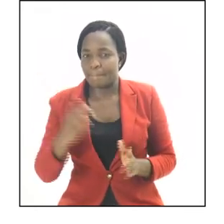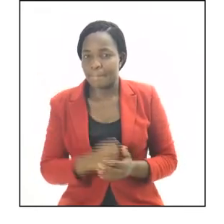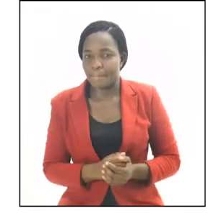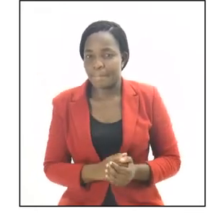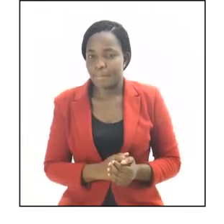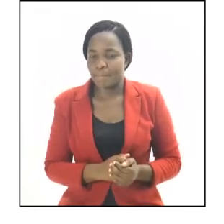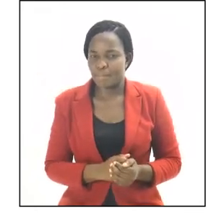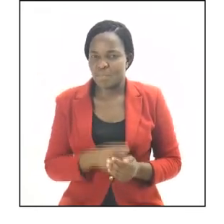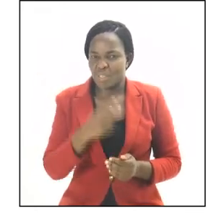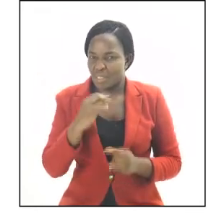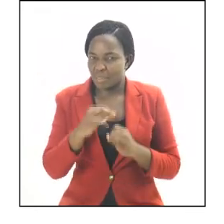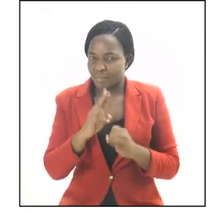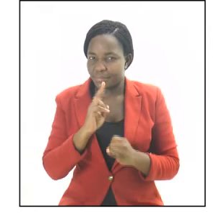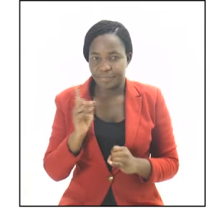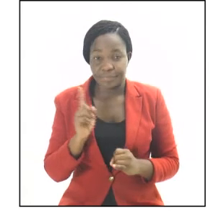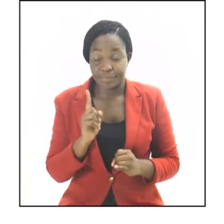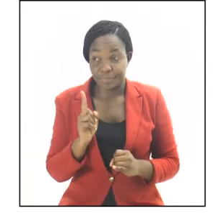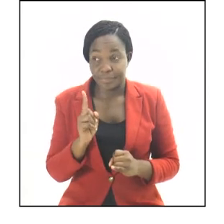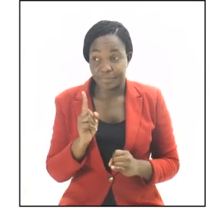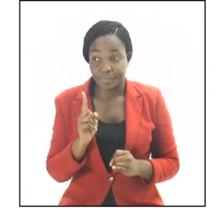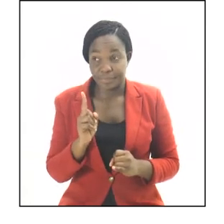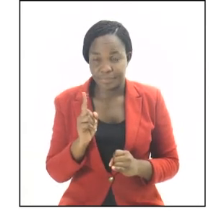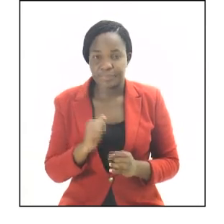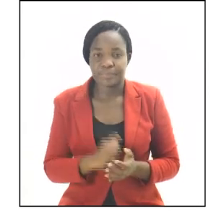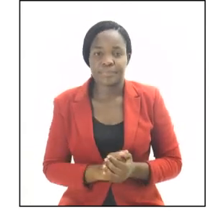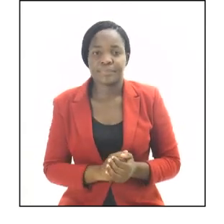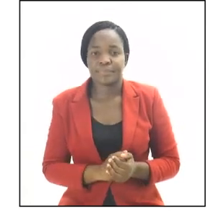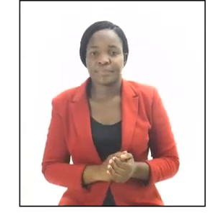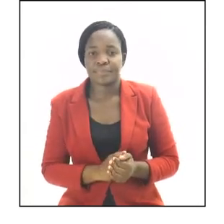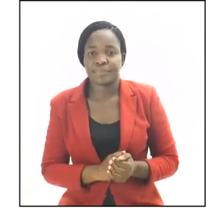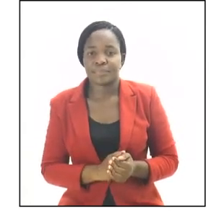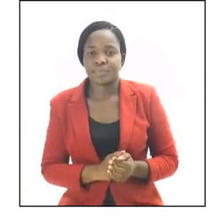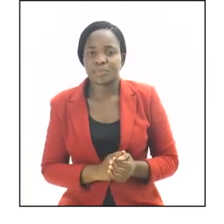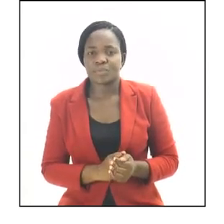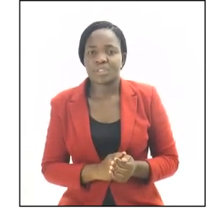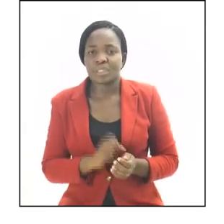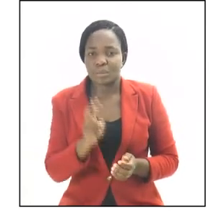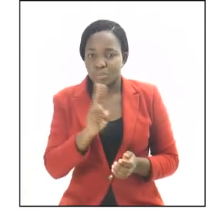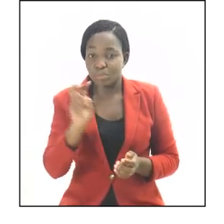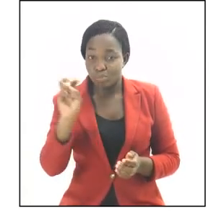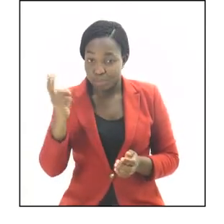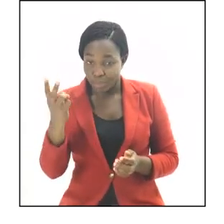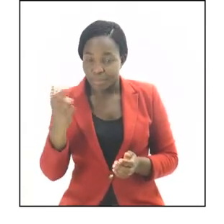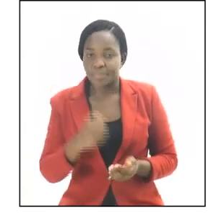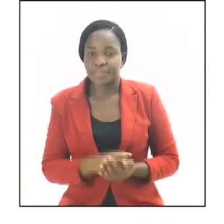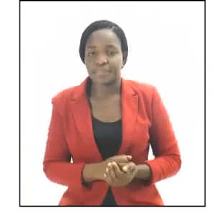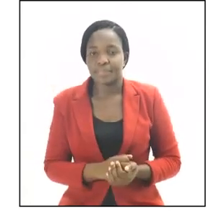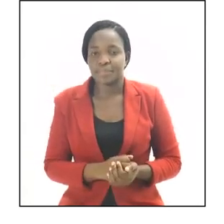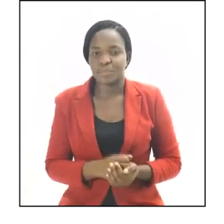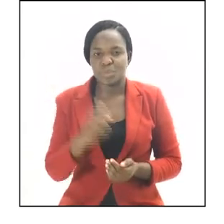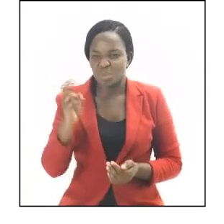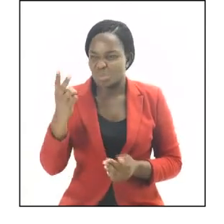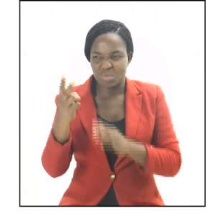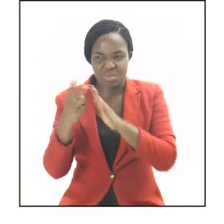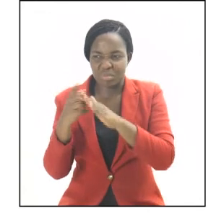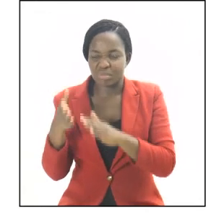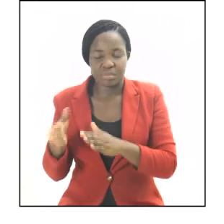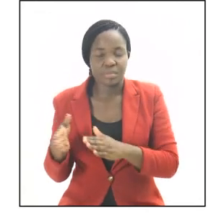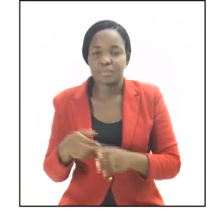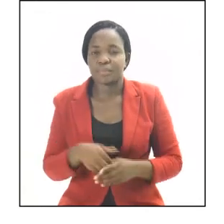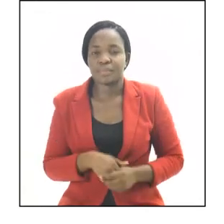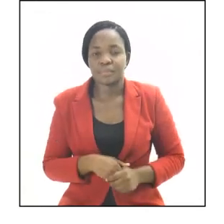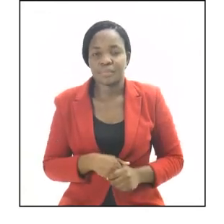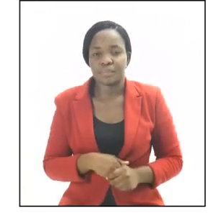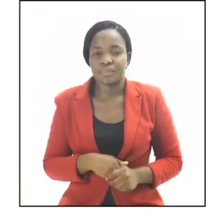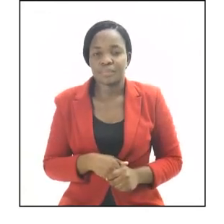this is not the final answer, remember? The hypotenuse is still squared, and we do not want the squared amount,